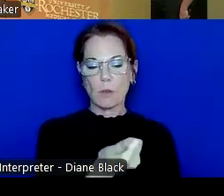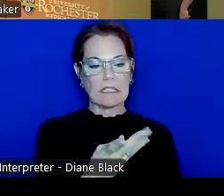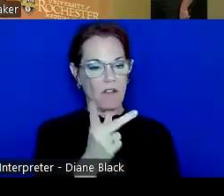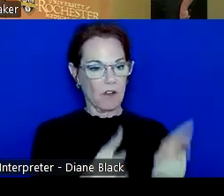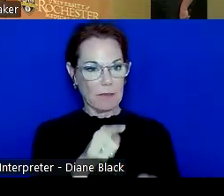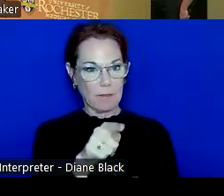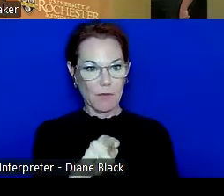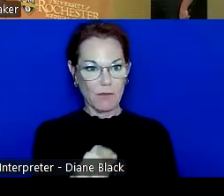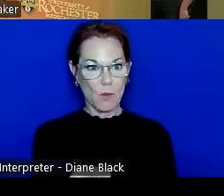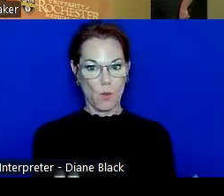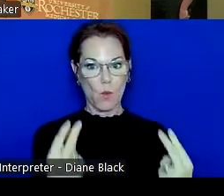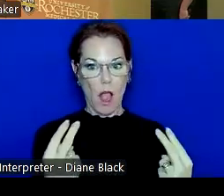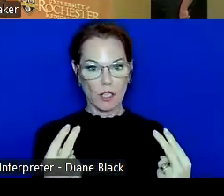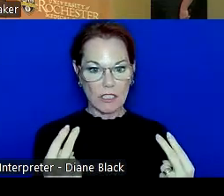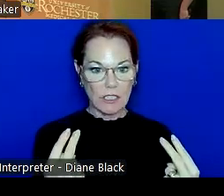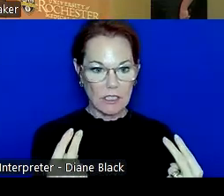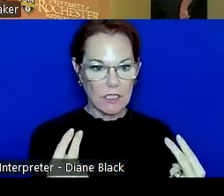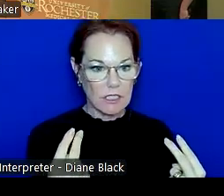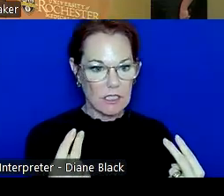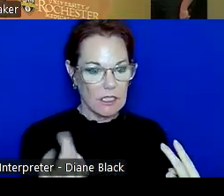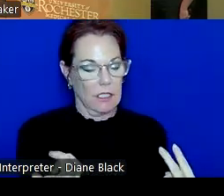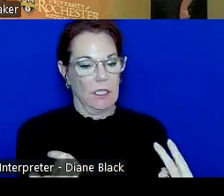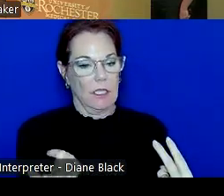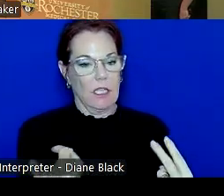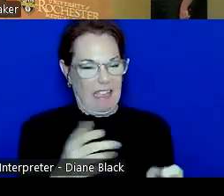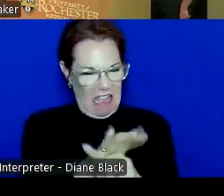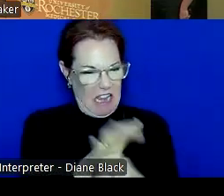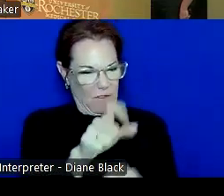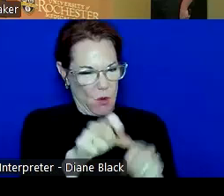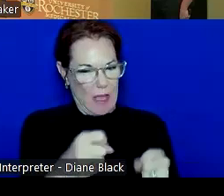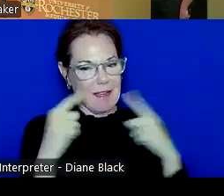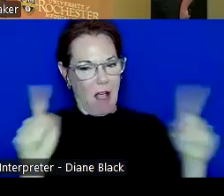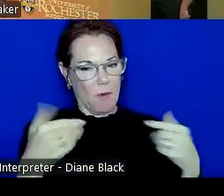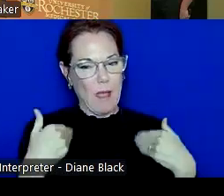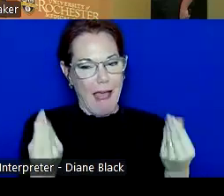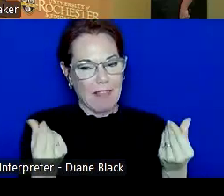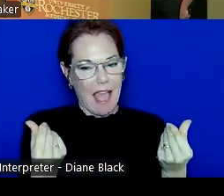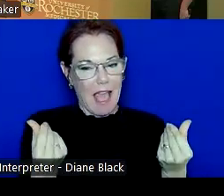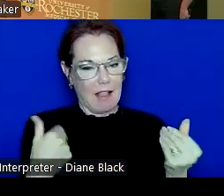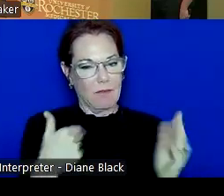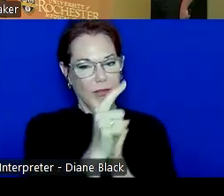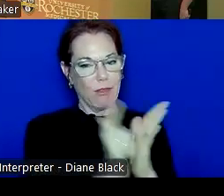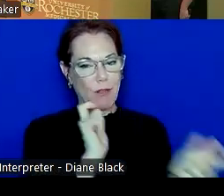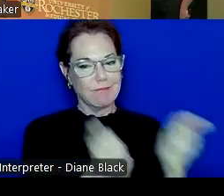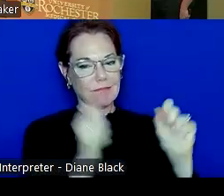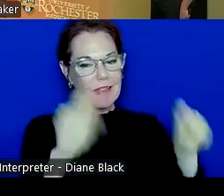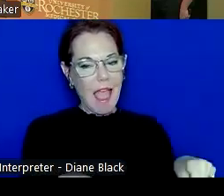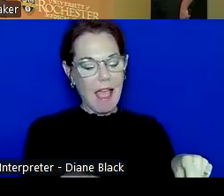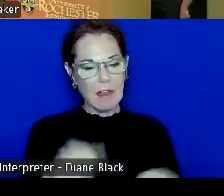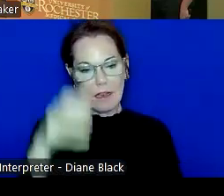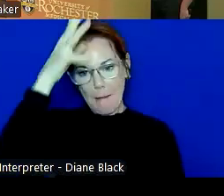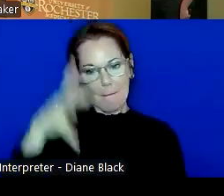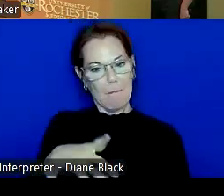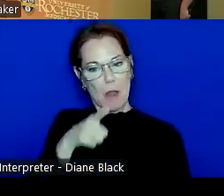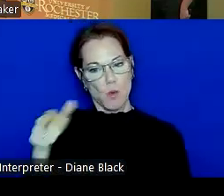watching, enough power to accomplish anything. There is land available, there are laws which can be changed, and there are men who will build the